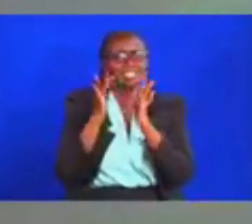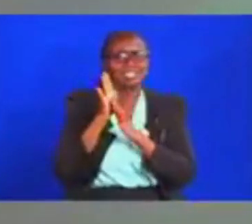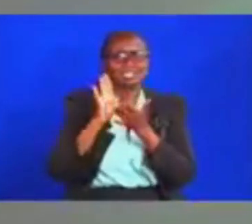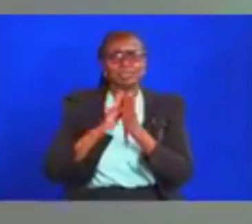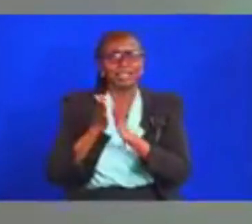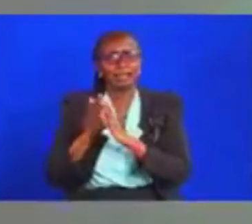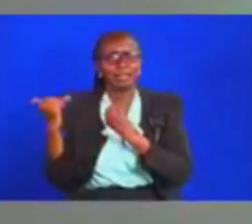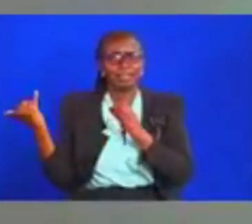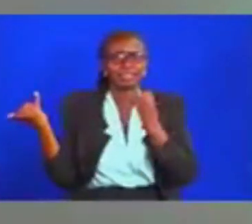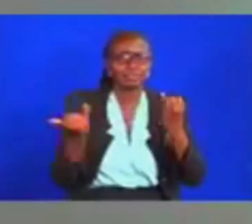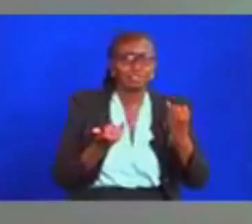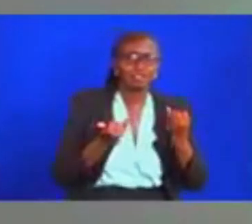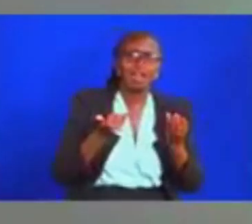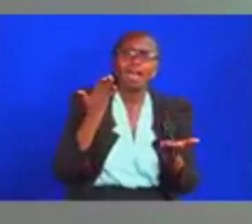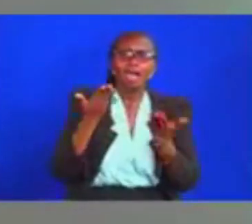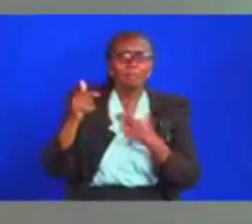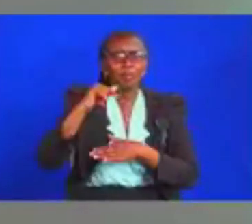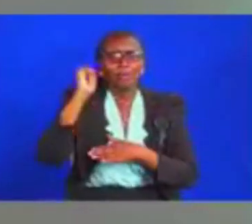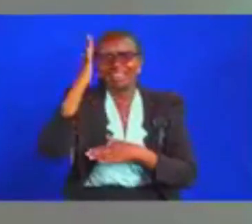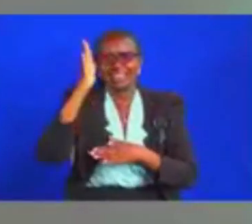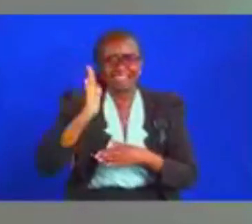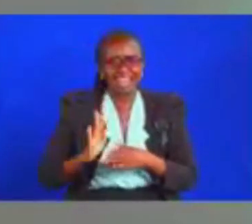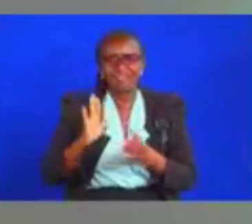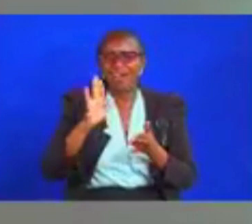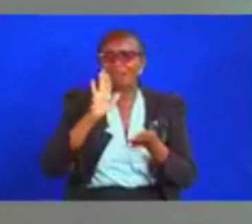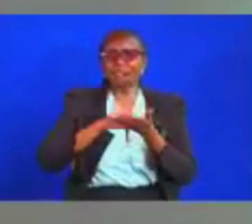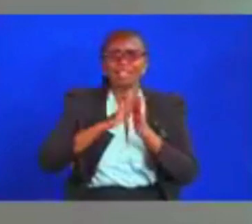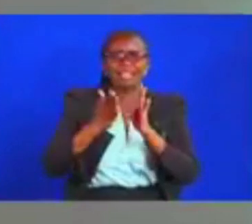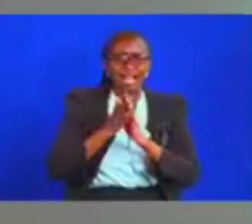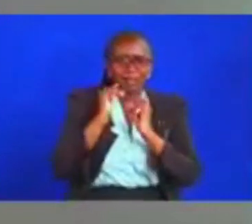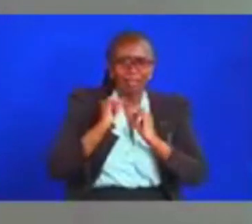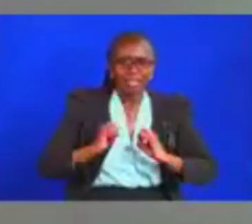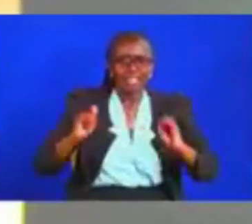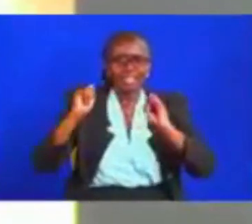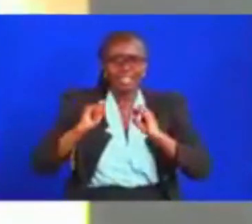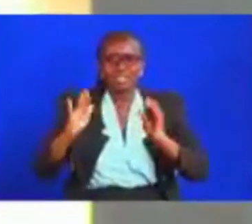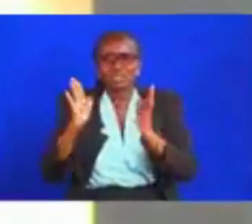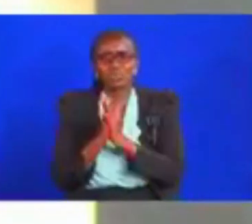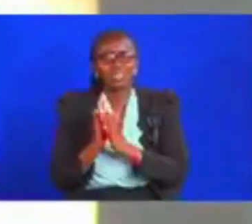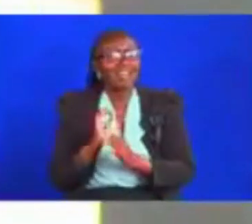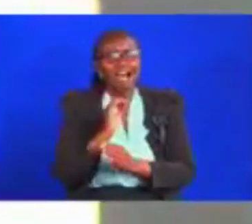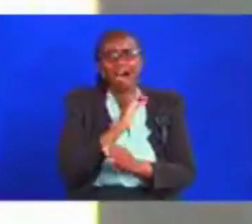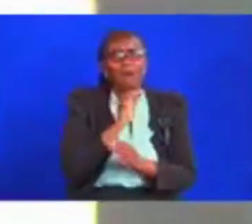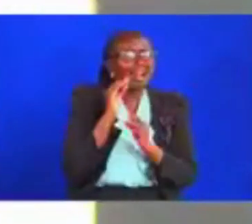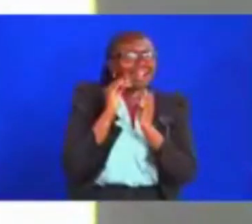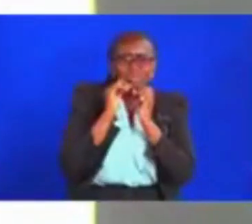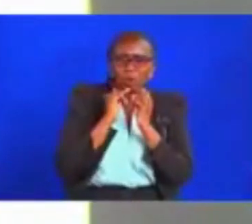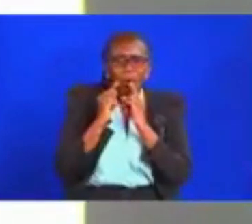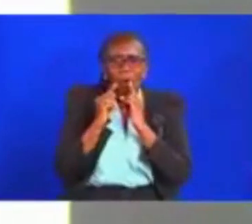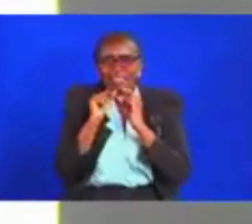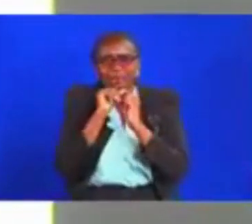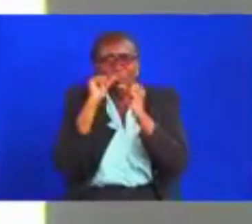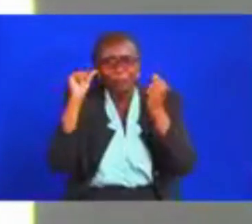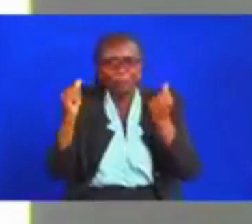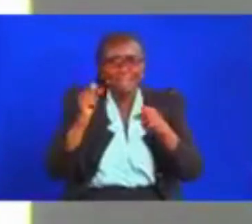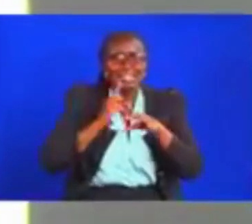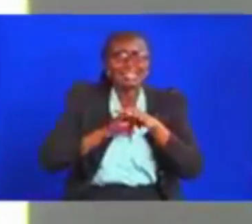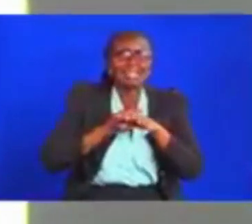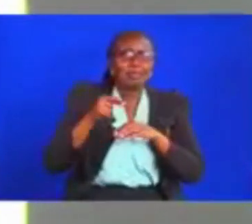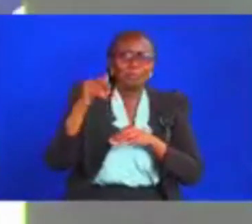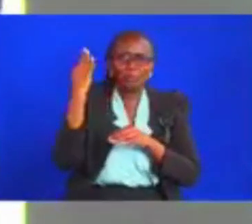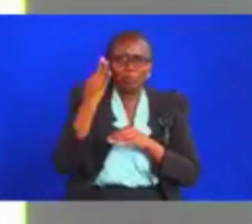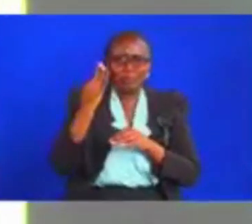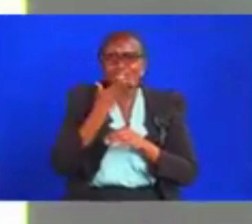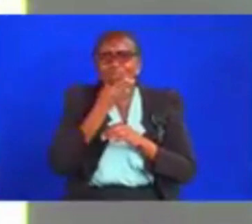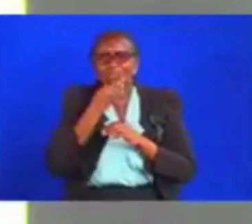introduced. May we never be polished in our eloquence and our communication, and we preach men into